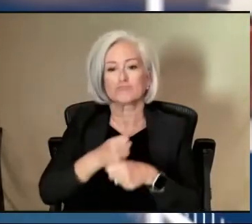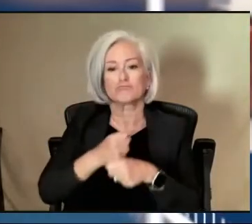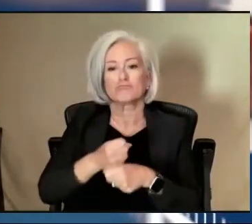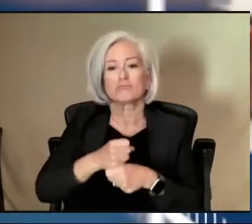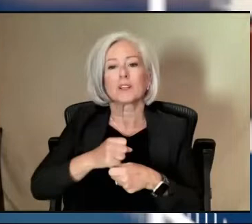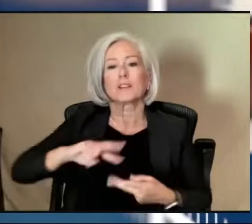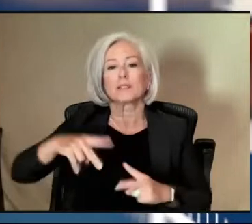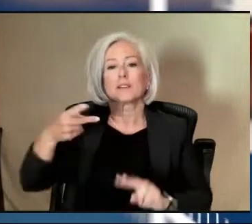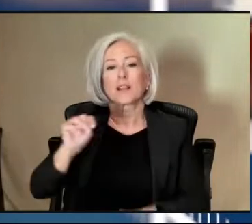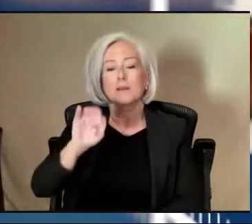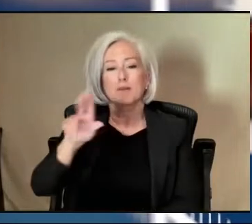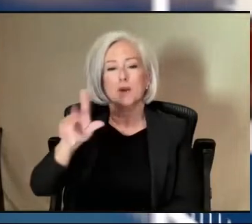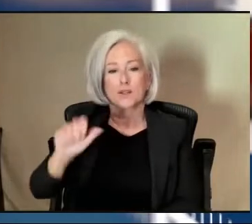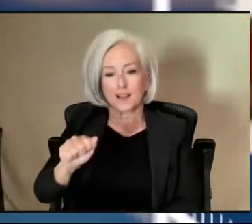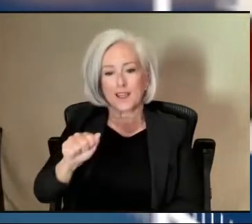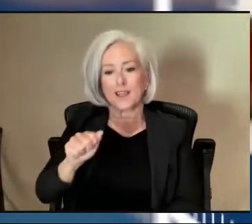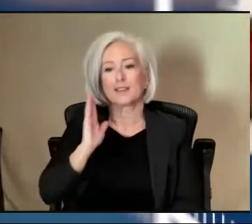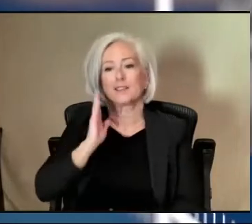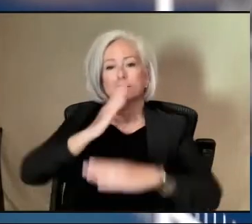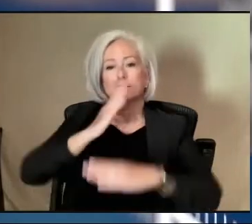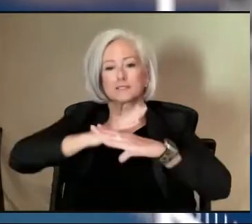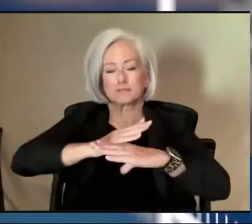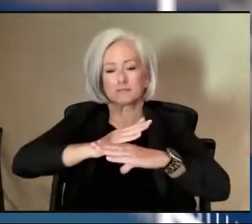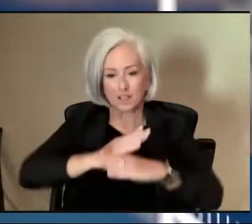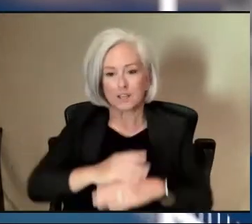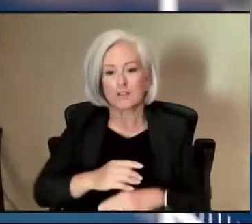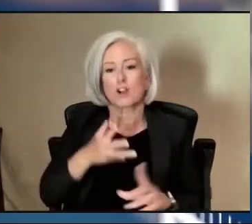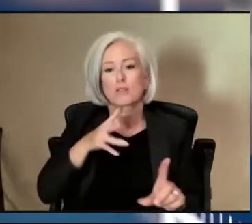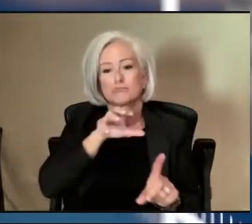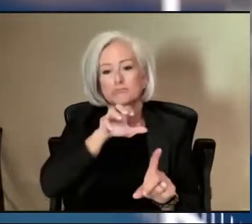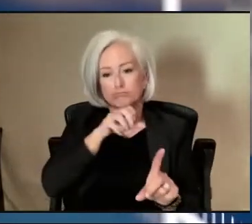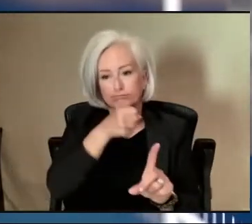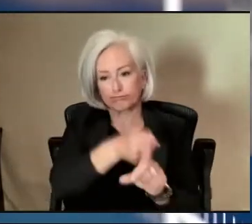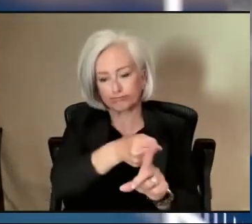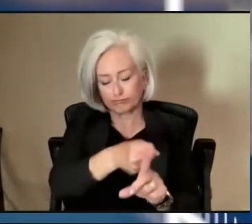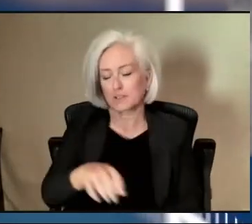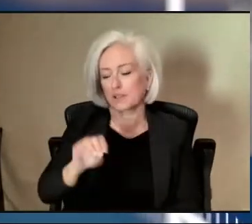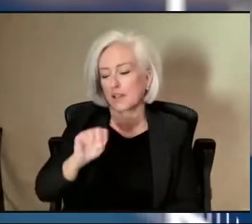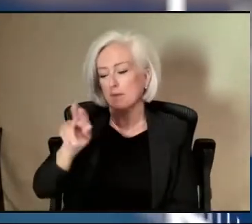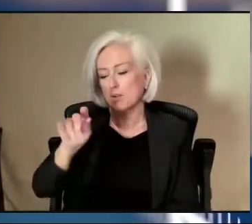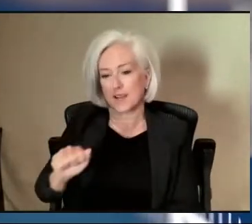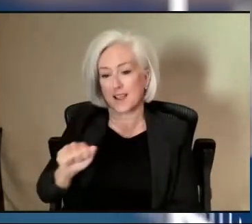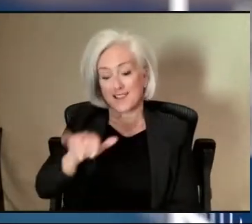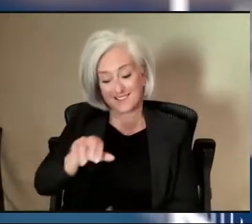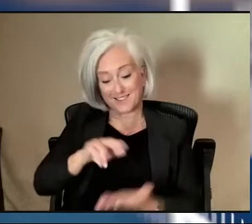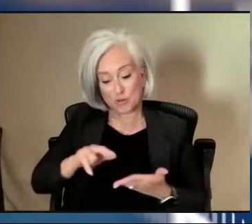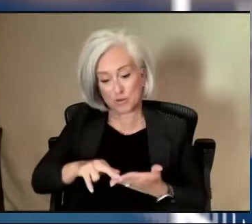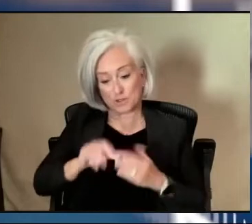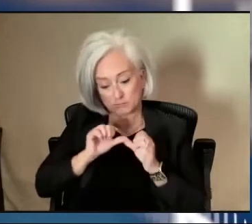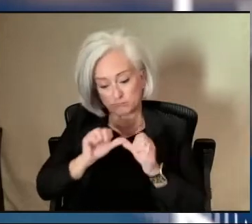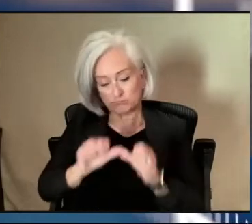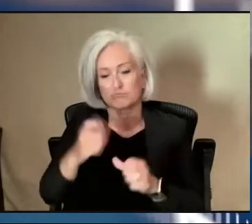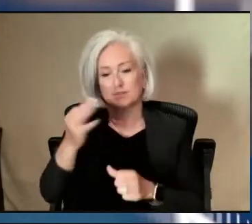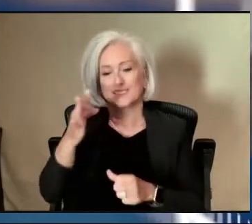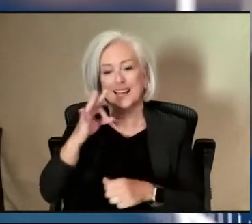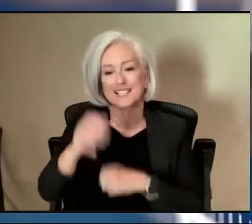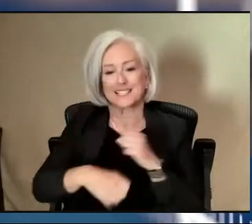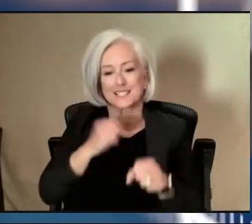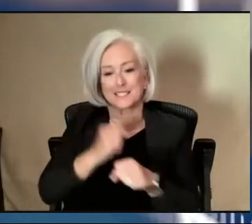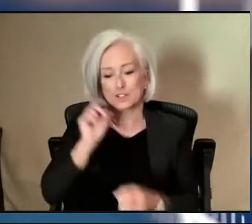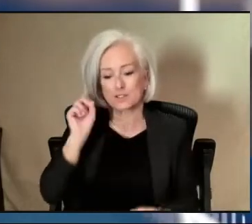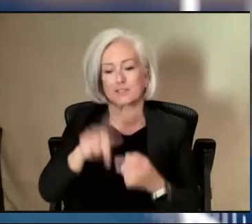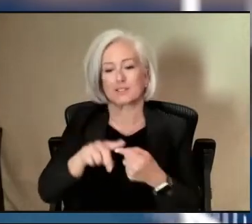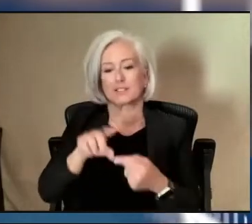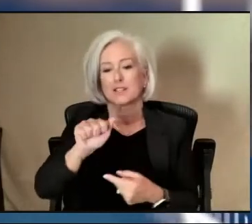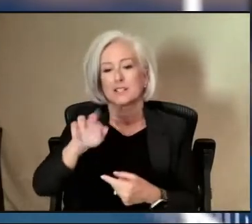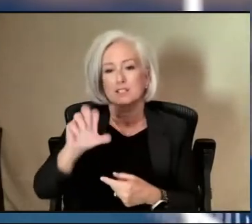from attacking the messenger RNA. mRNA research continued for 19 additional years until SARS-CoV-2